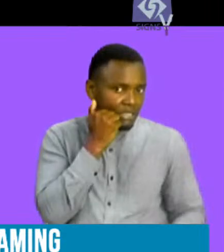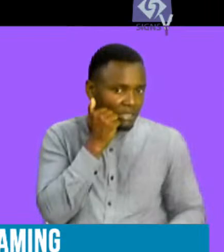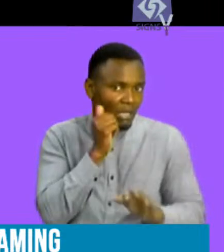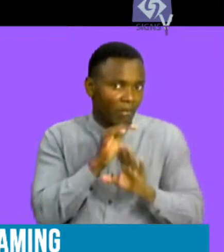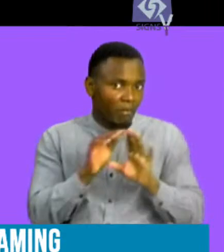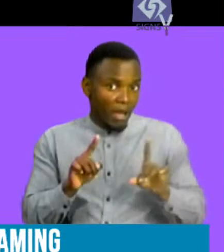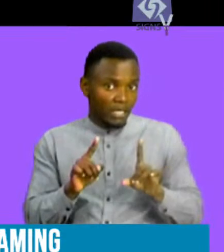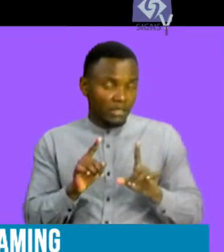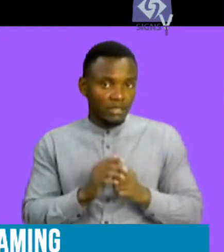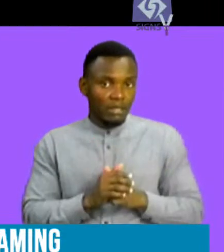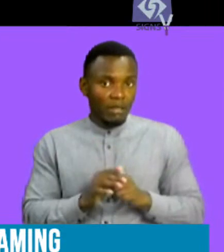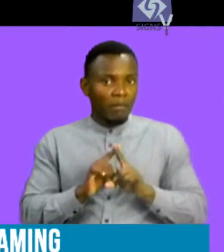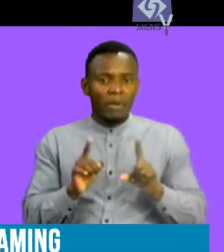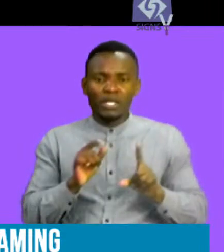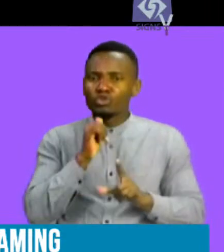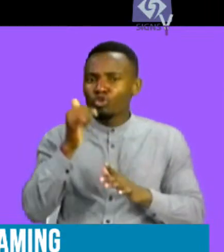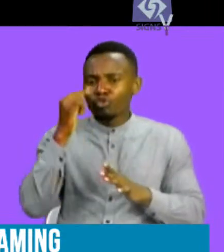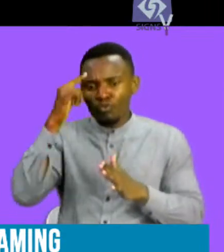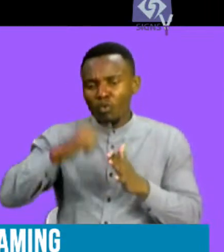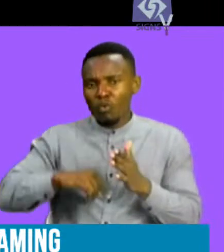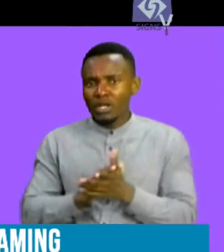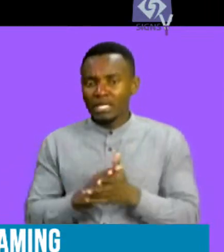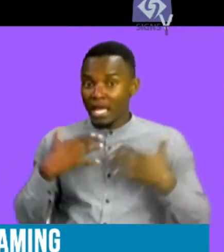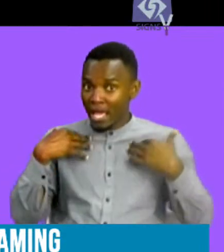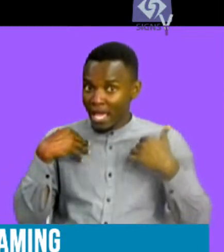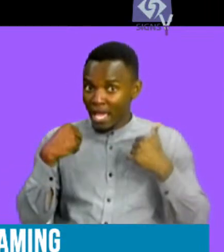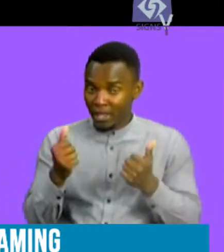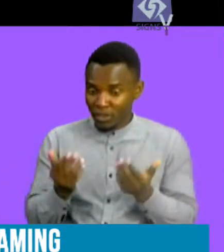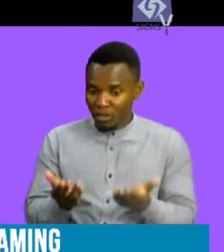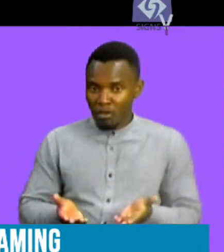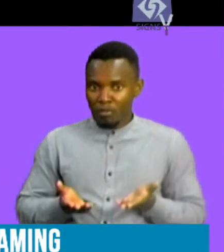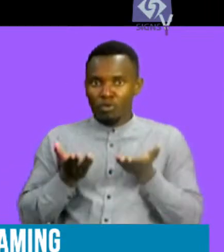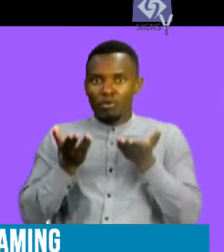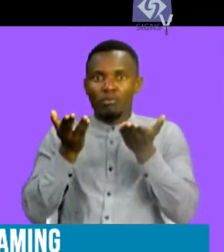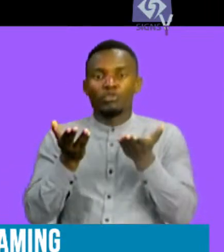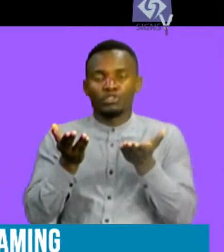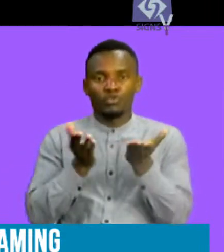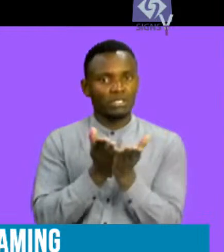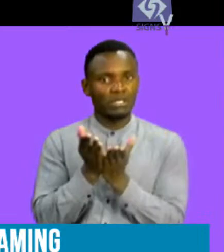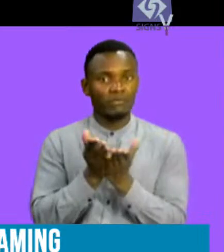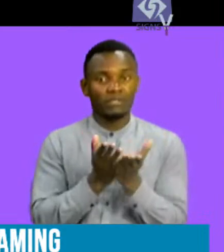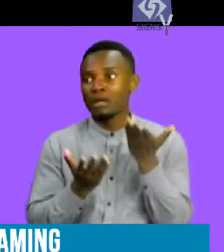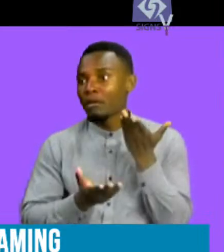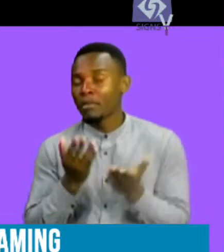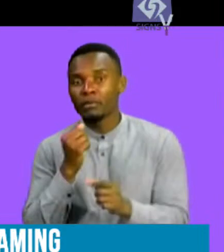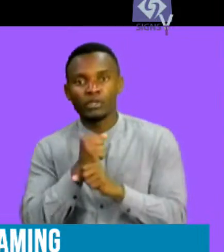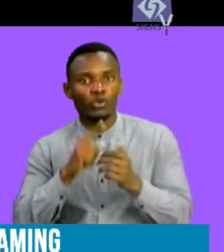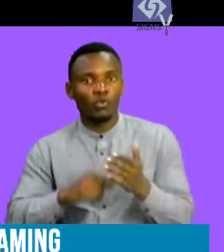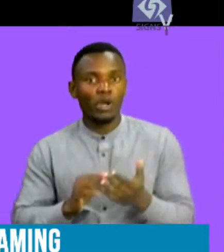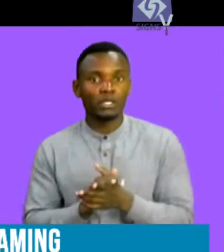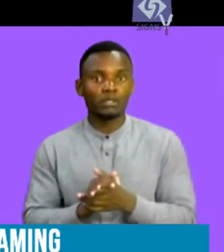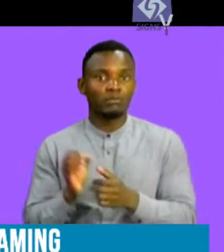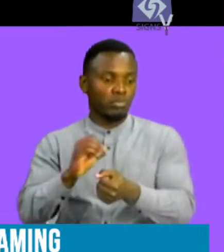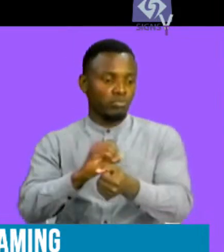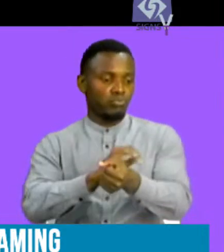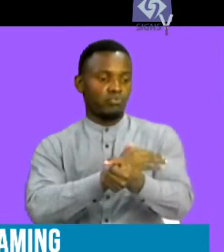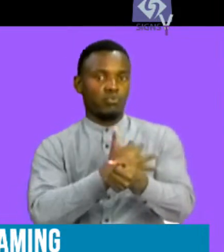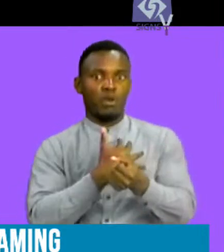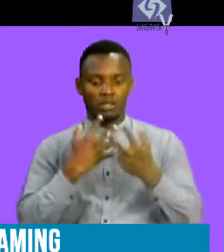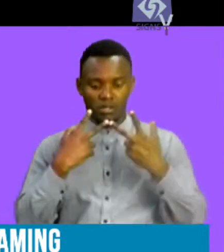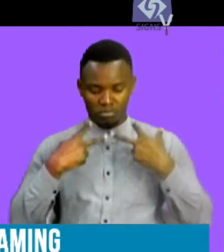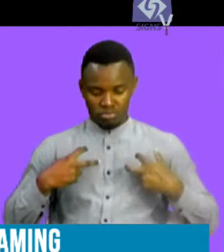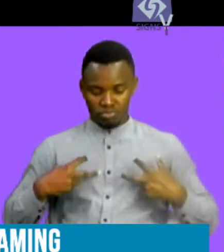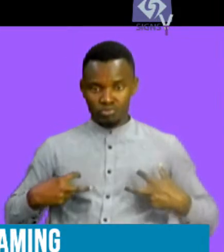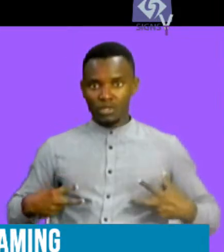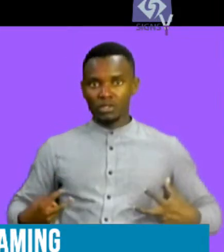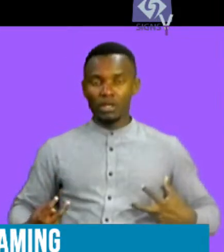them don't go for health promotion services. Do I go there to do, for example, cancer screening? Can I go there to